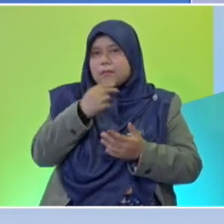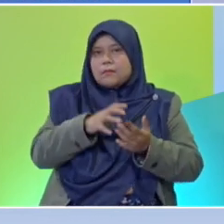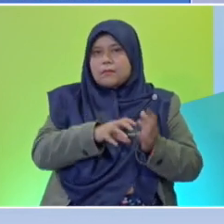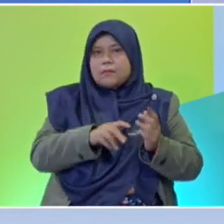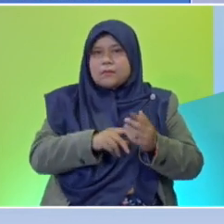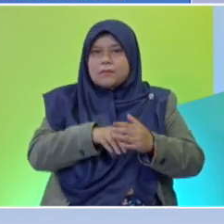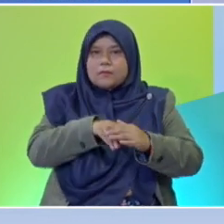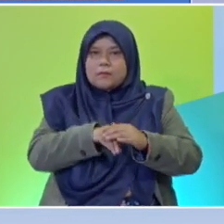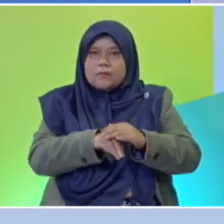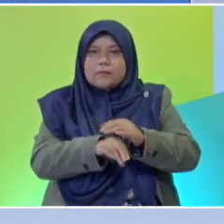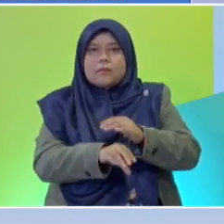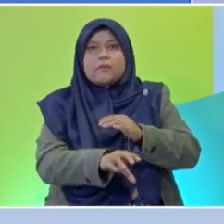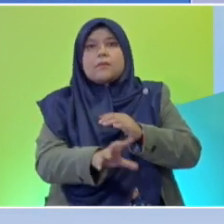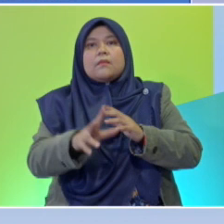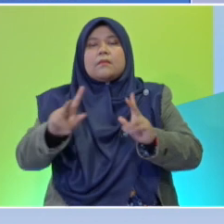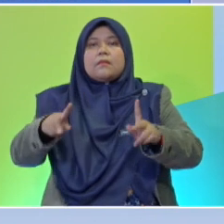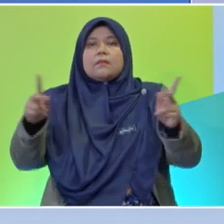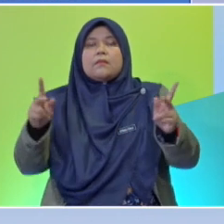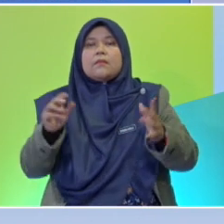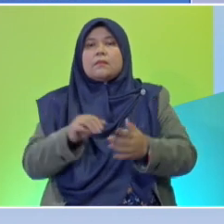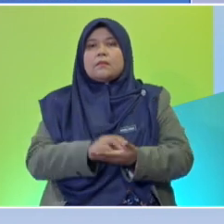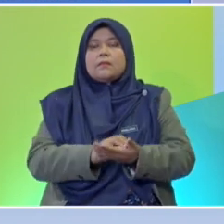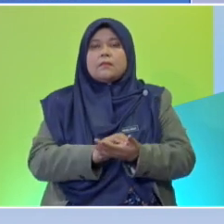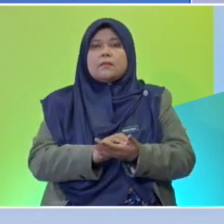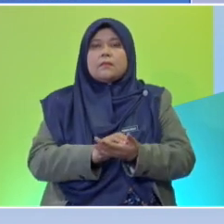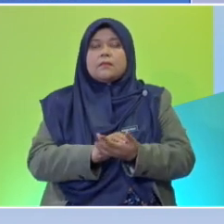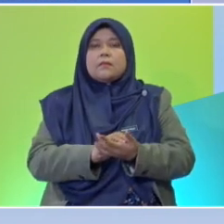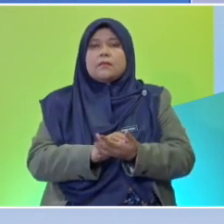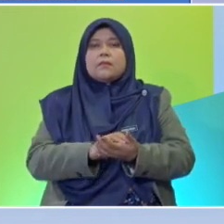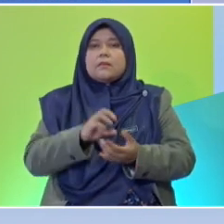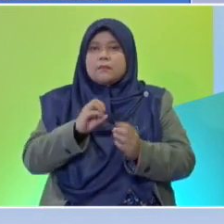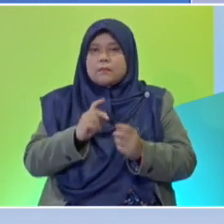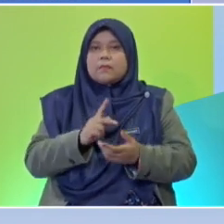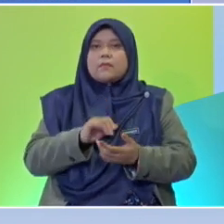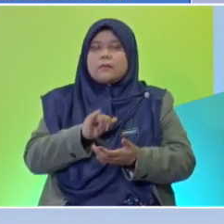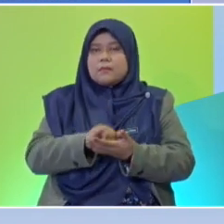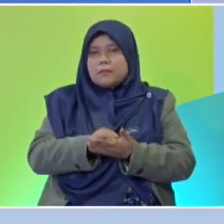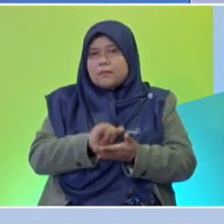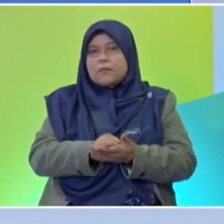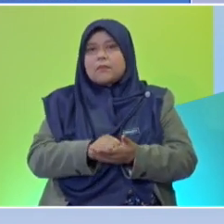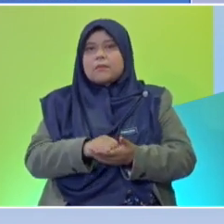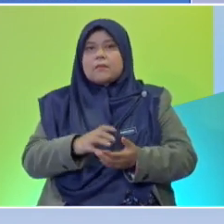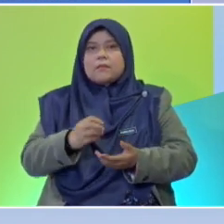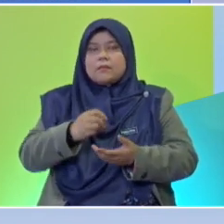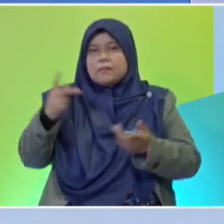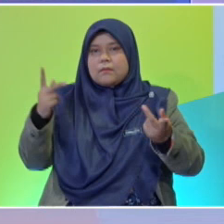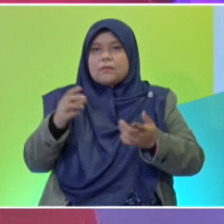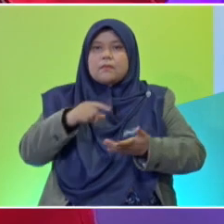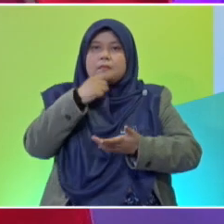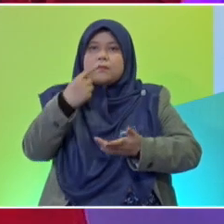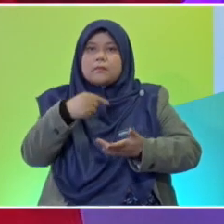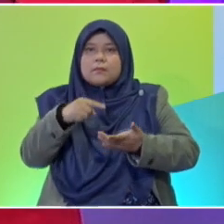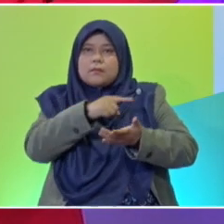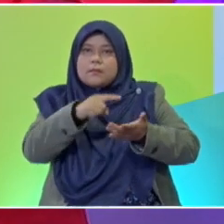go into the bloodstream there. So inside the intestine. So that is where the carbohydrates, your calcium,